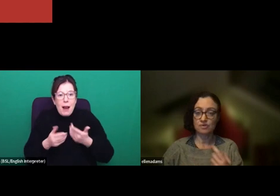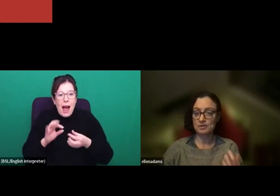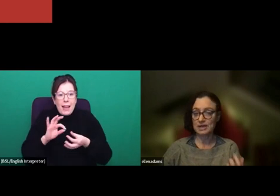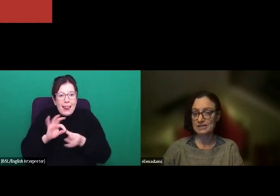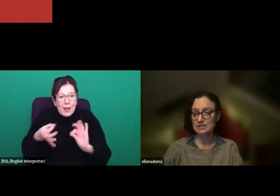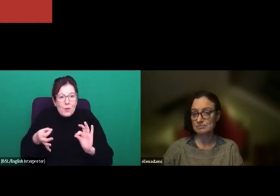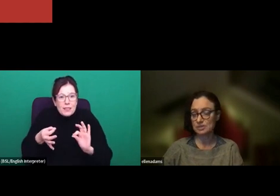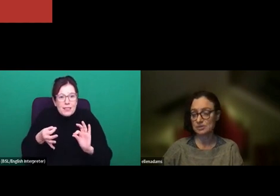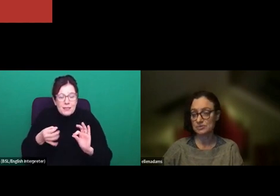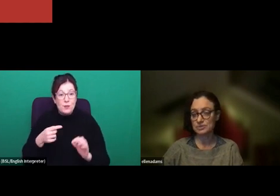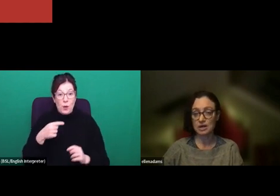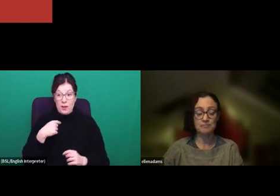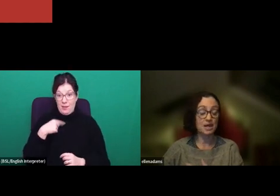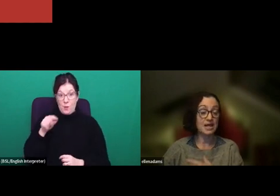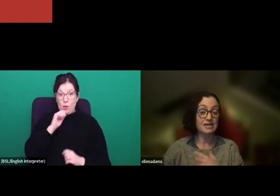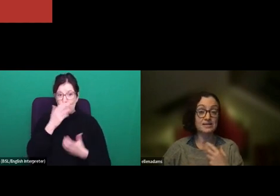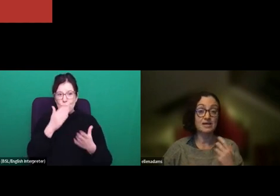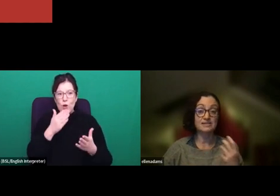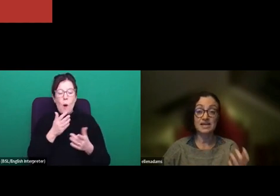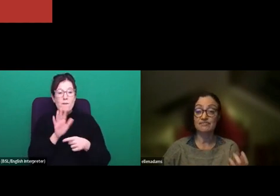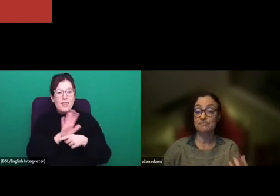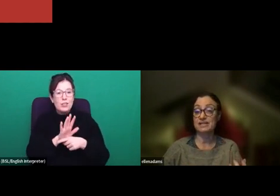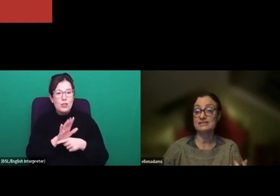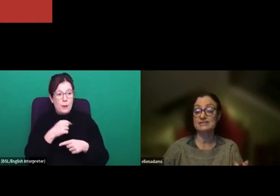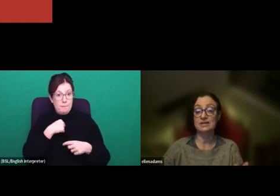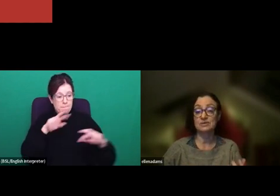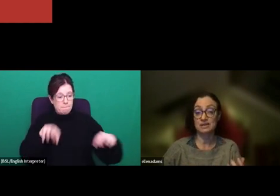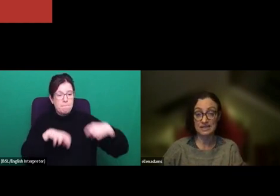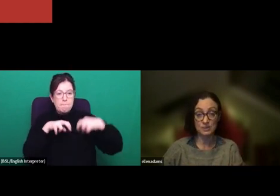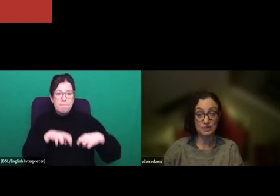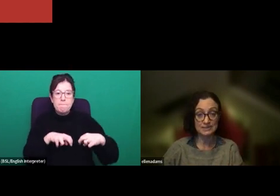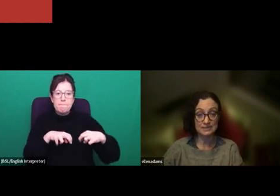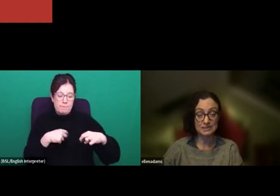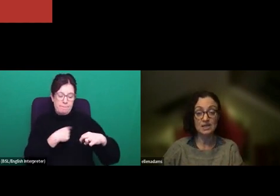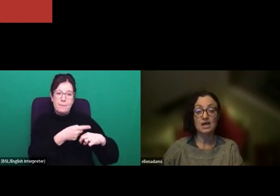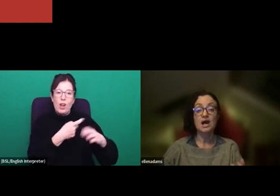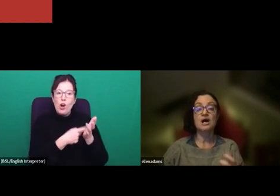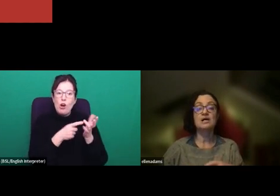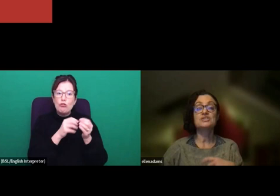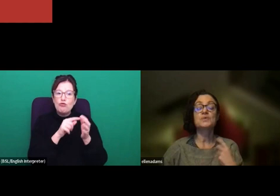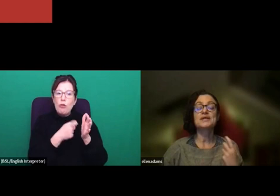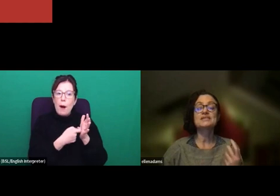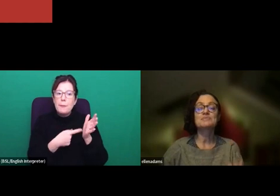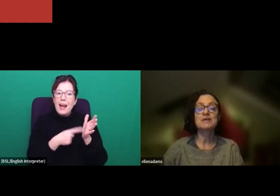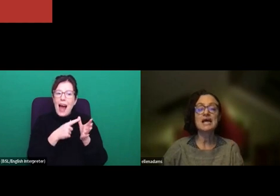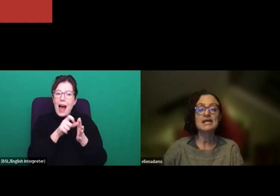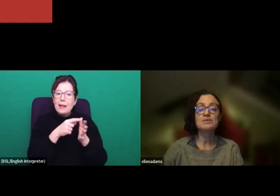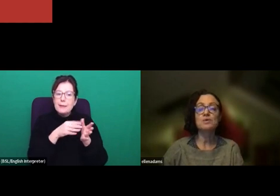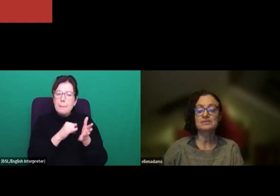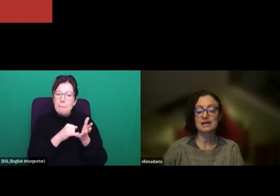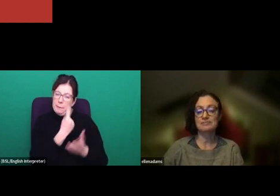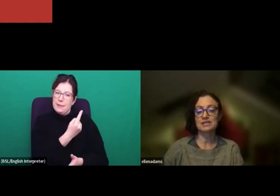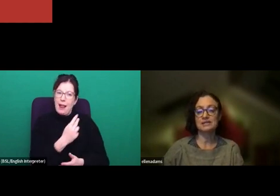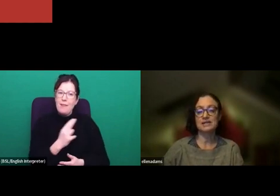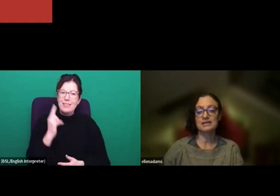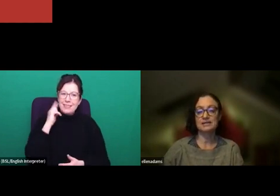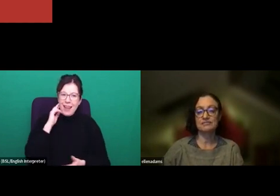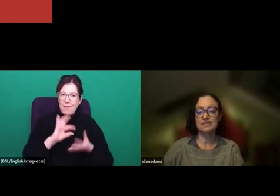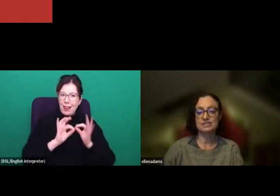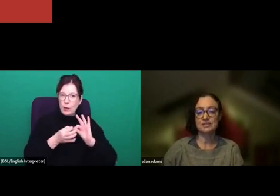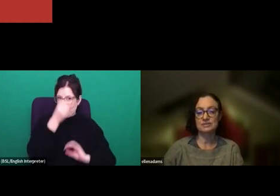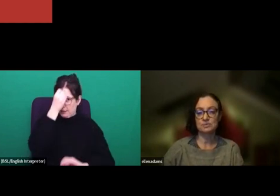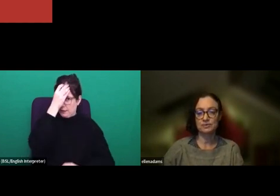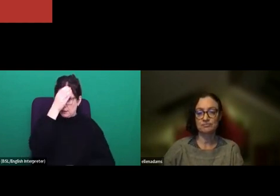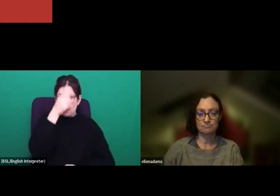interviewing Robert Adam, who's a deaf BSL linguist, to explain what's happening in